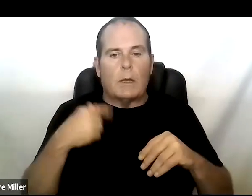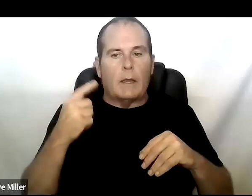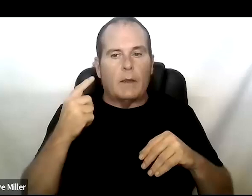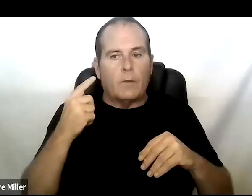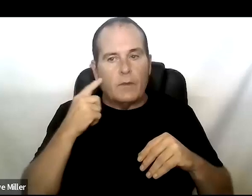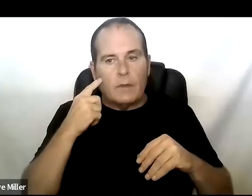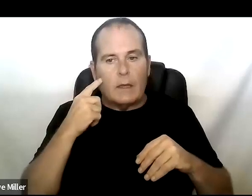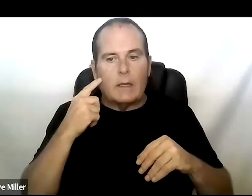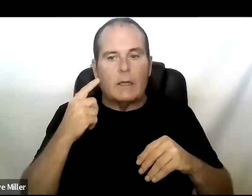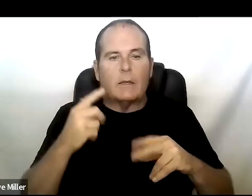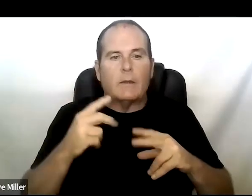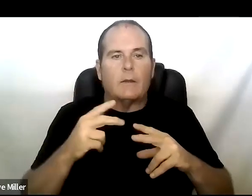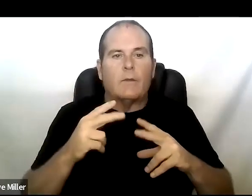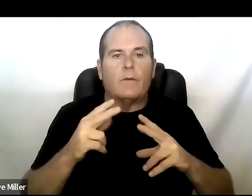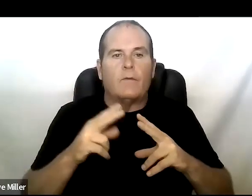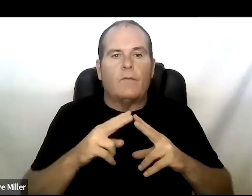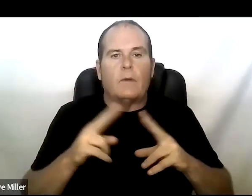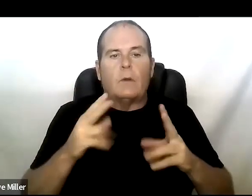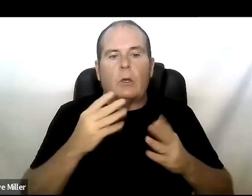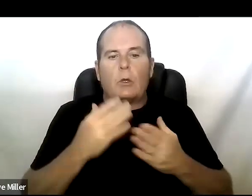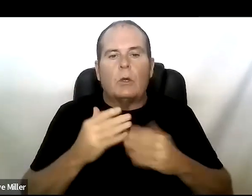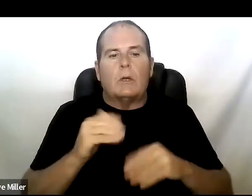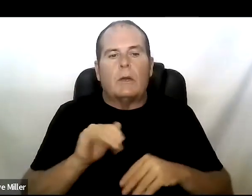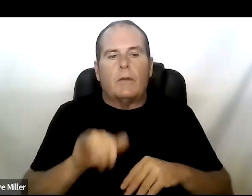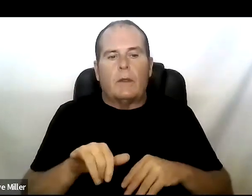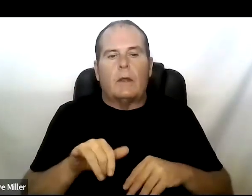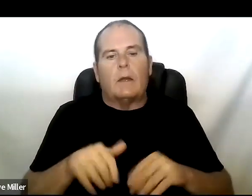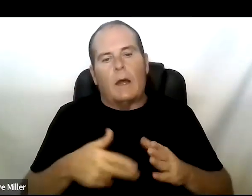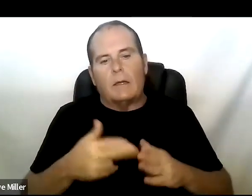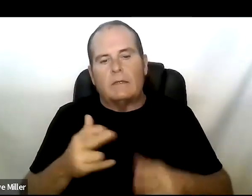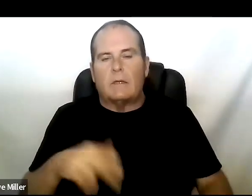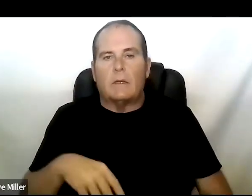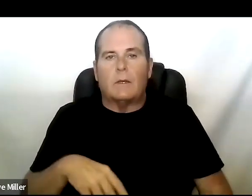I think they're very, very good at that, honestly.